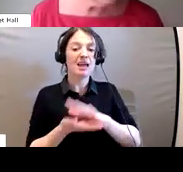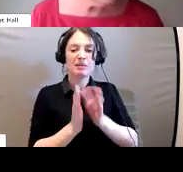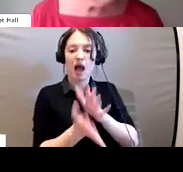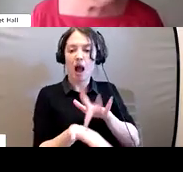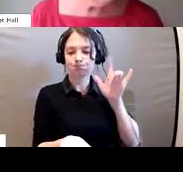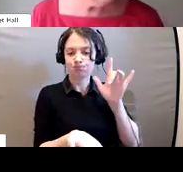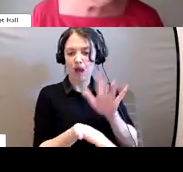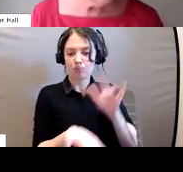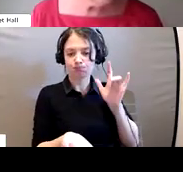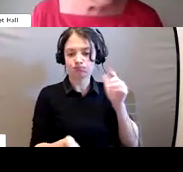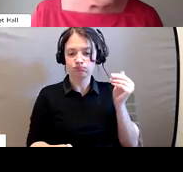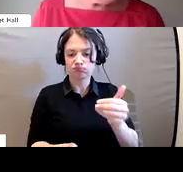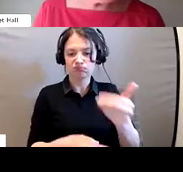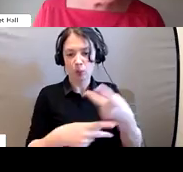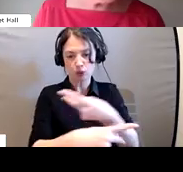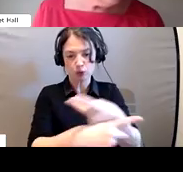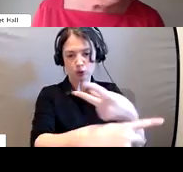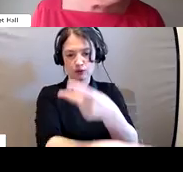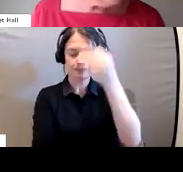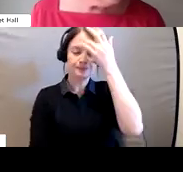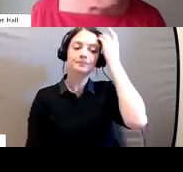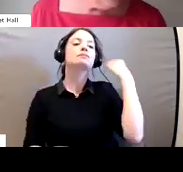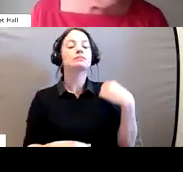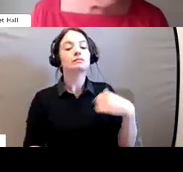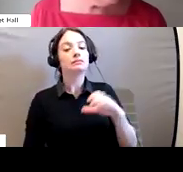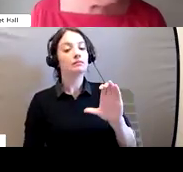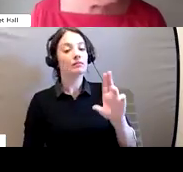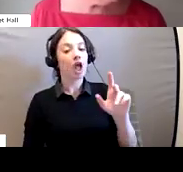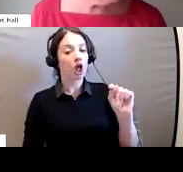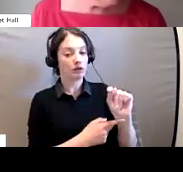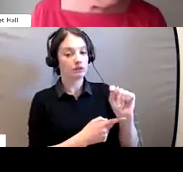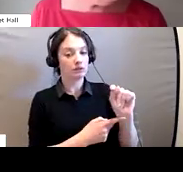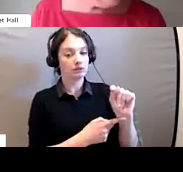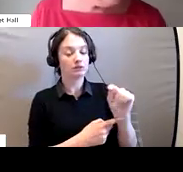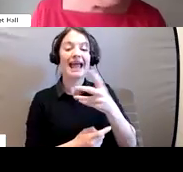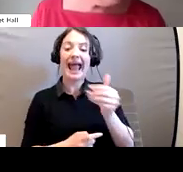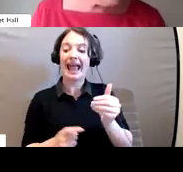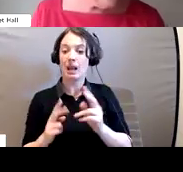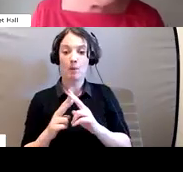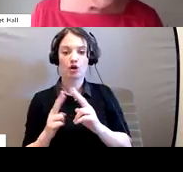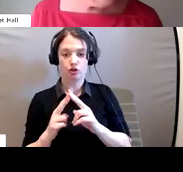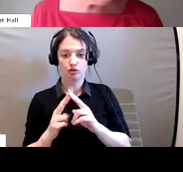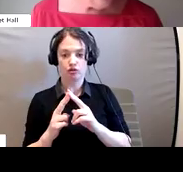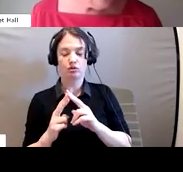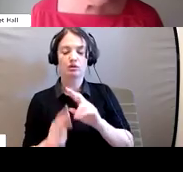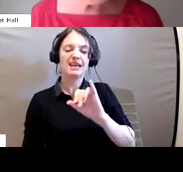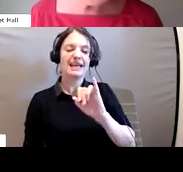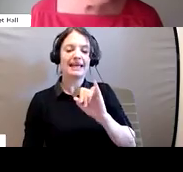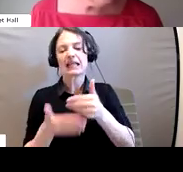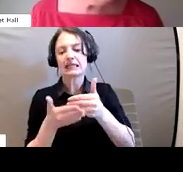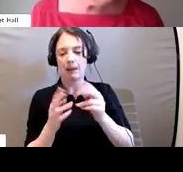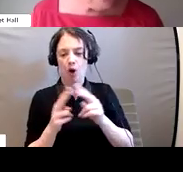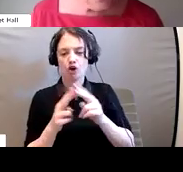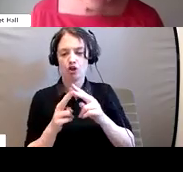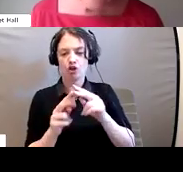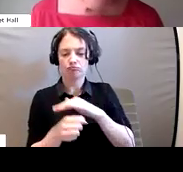take place. In cult and intimate partner contexts, perpetrators have to work hard to